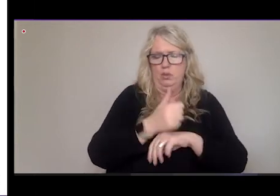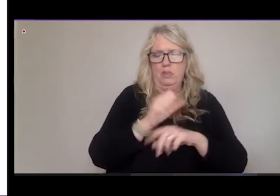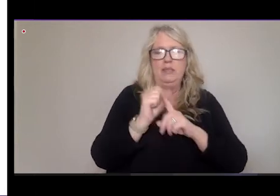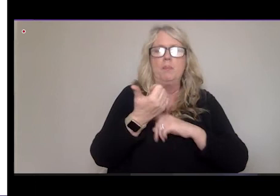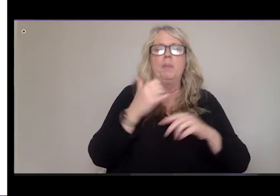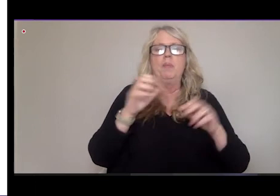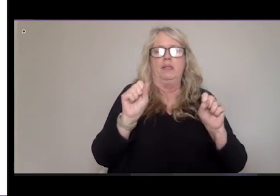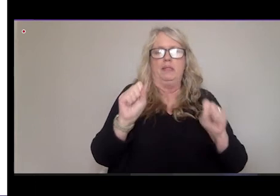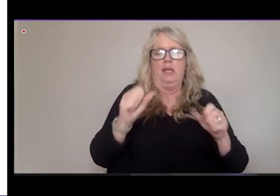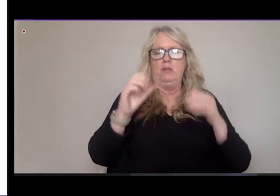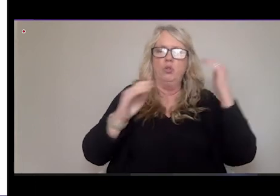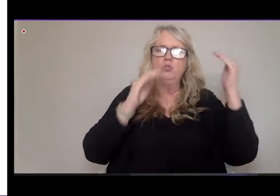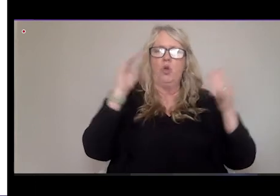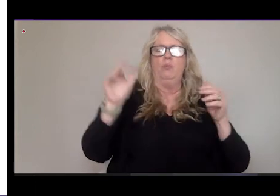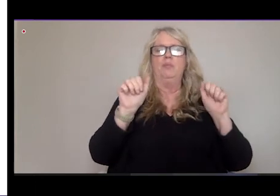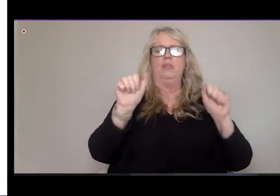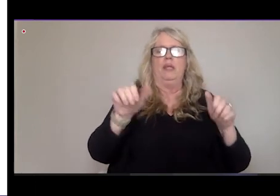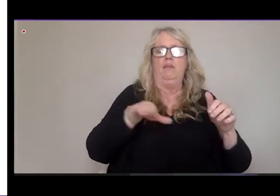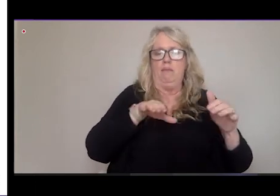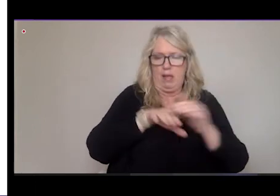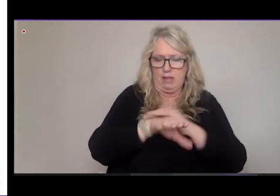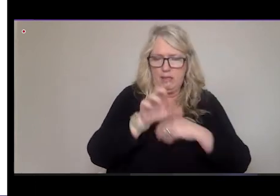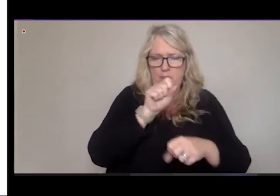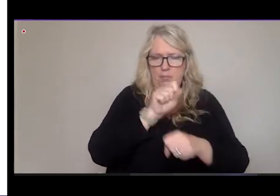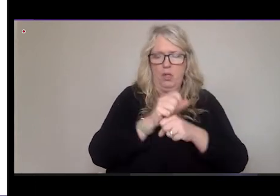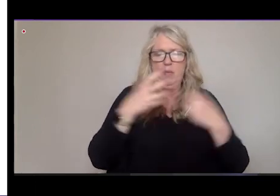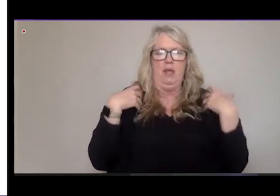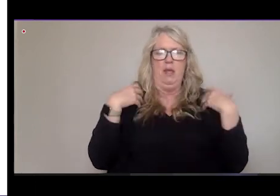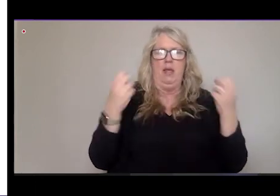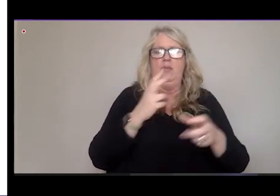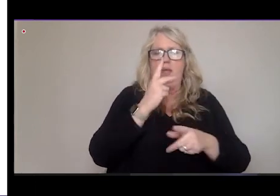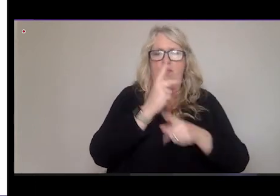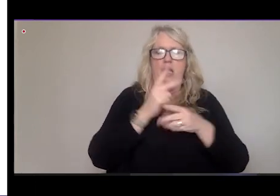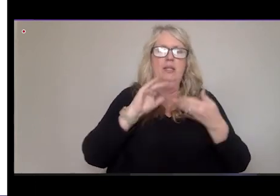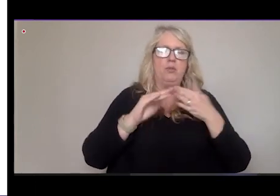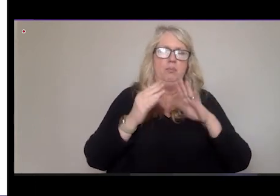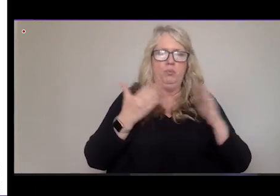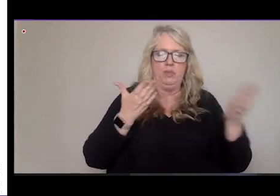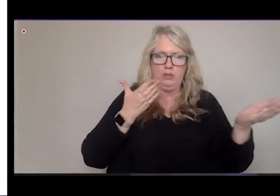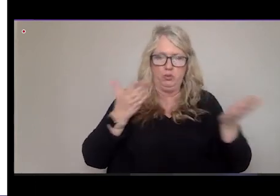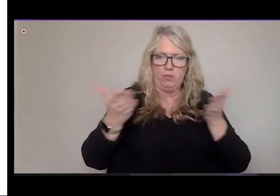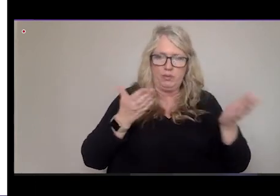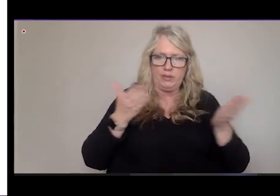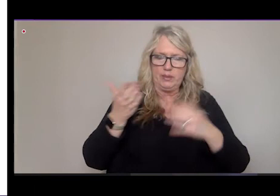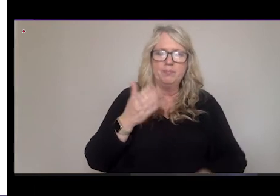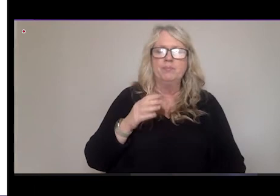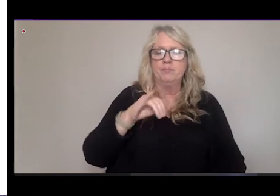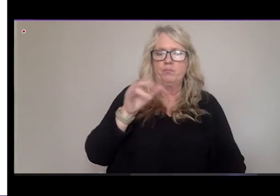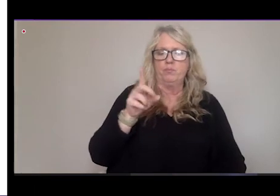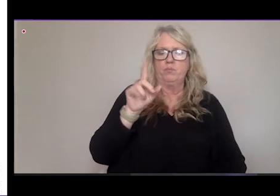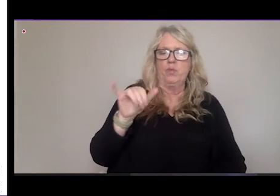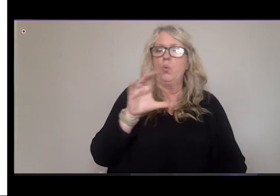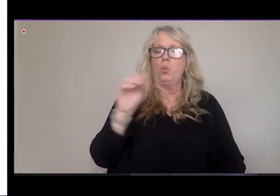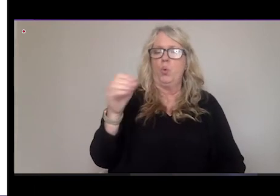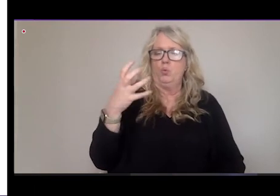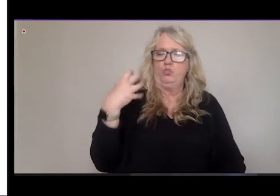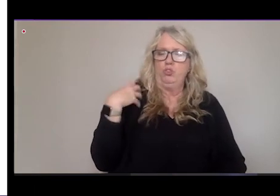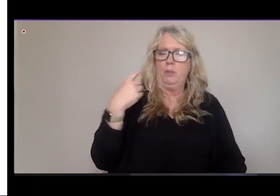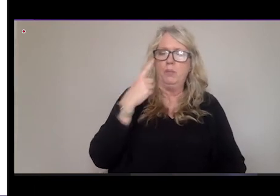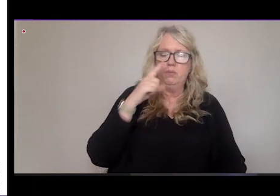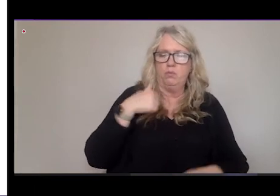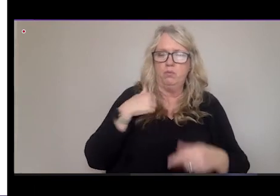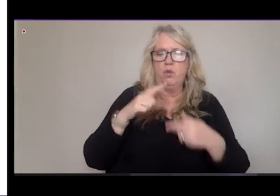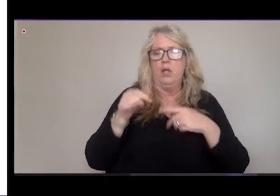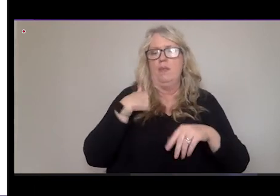school settings, and also so that adults can access employment, healthcare, and inclusive community services. Judy